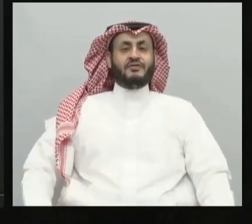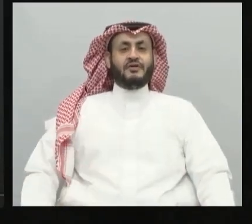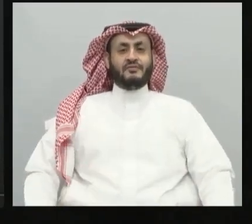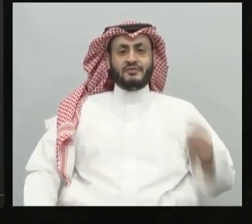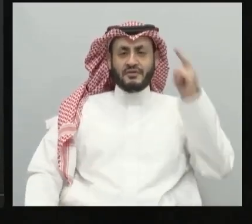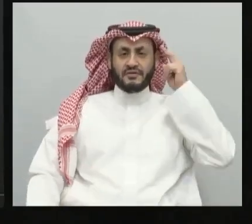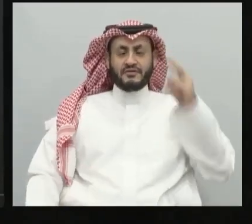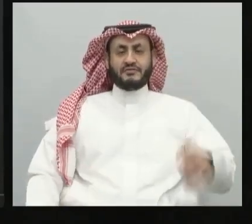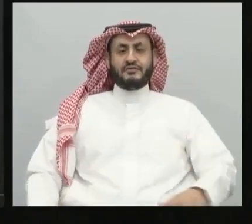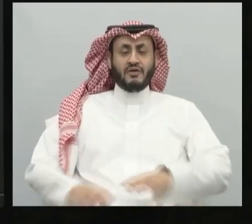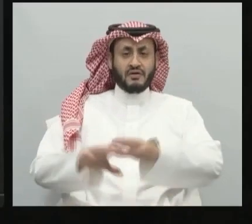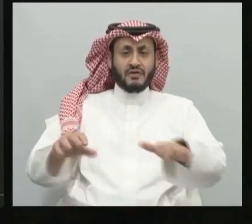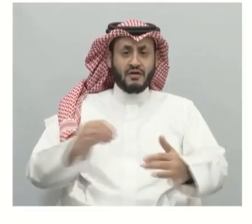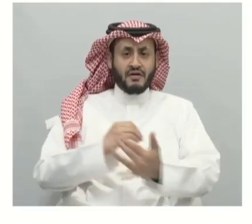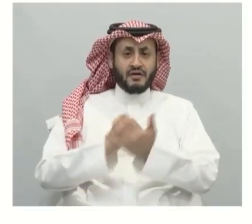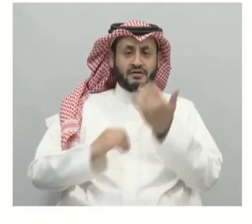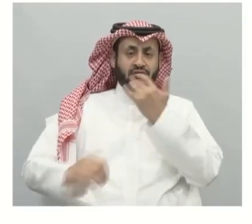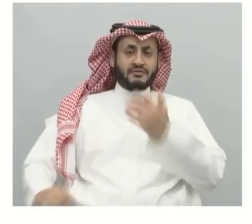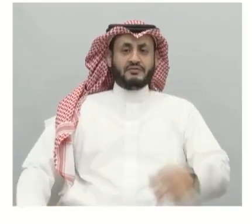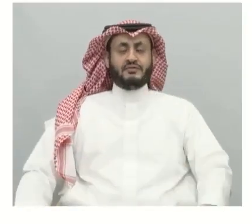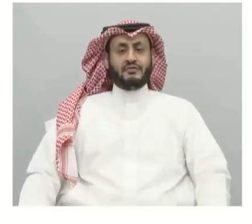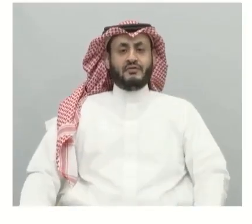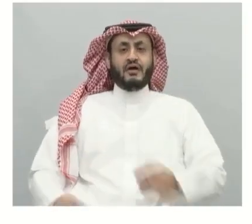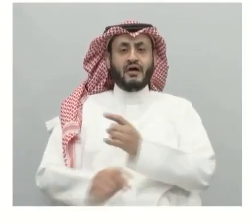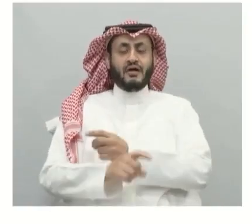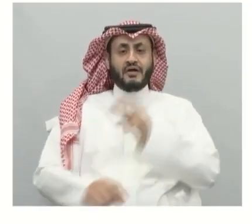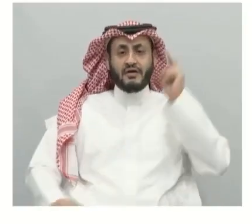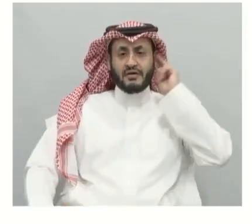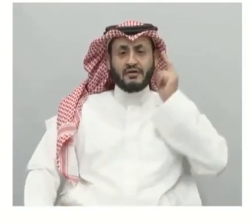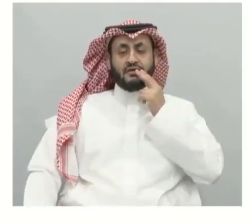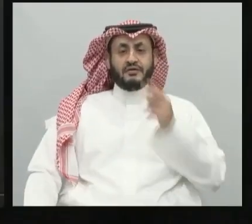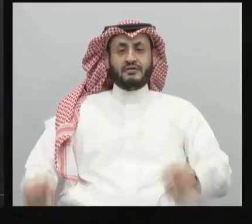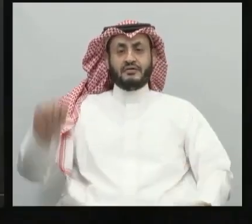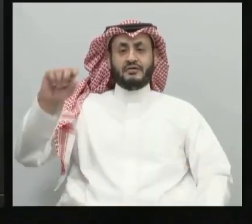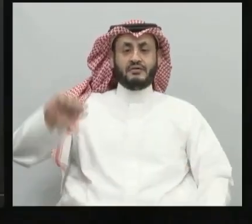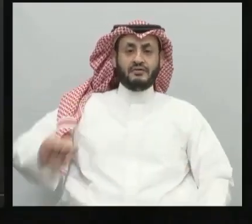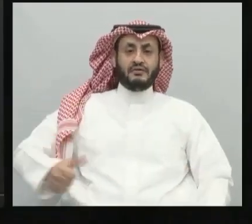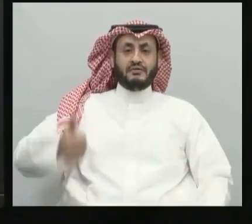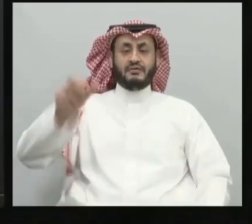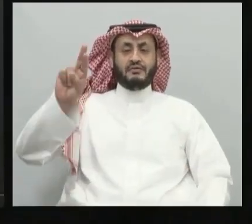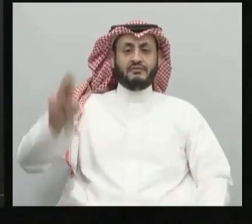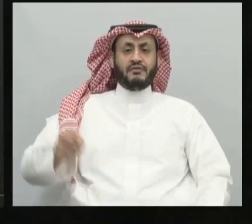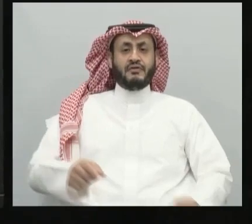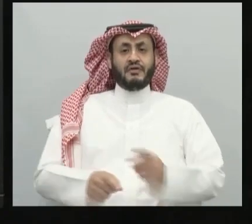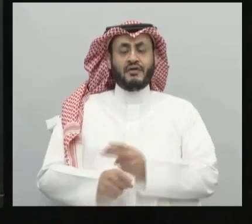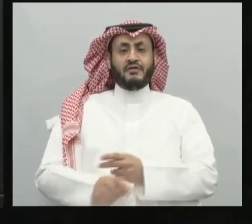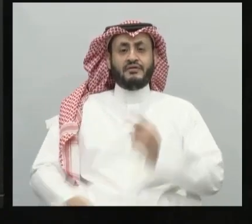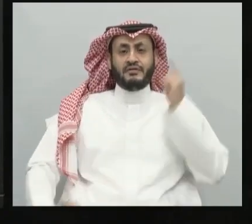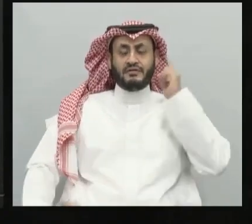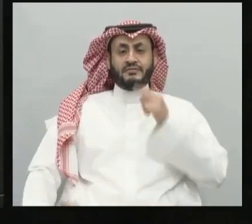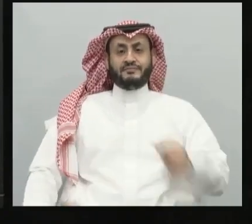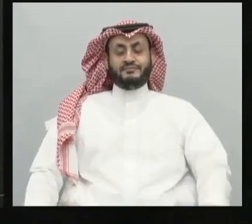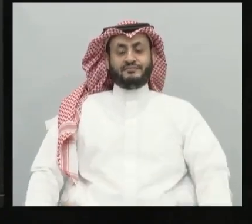Saudi Arabia, welcome to your English class. Also, I would like to welcome Mr. Fawaz Al-Aqil. He's going to be our sign language